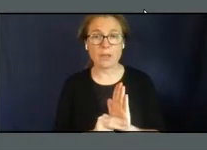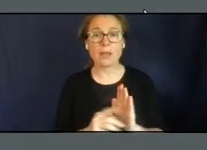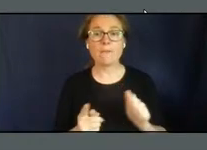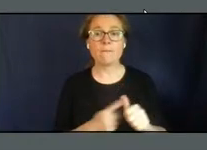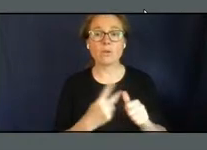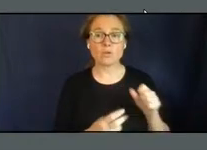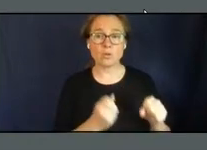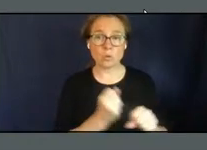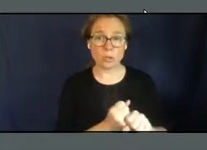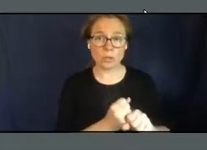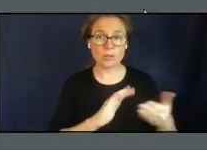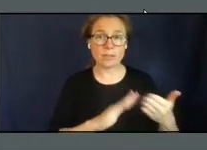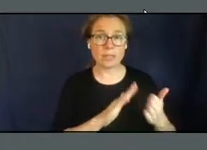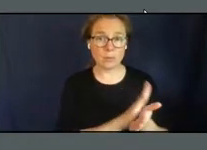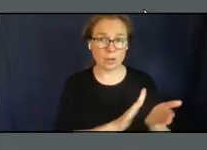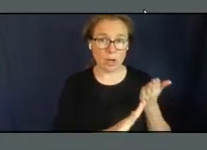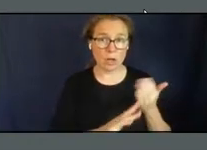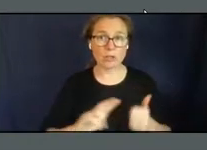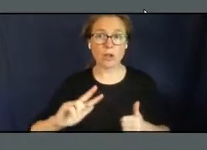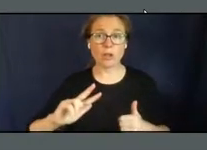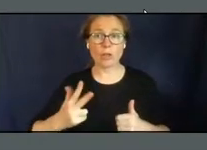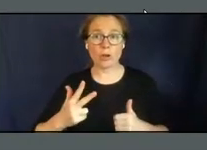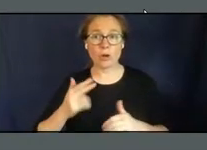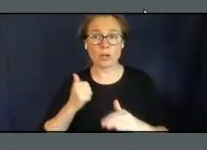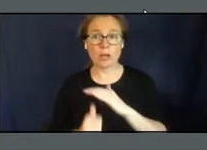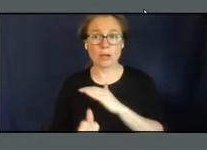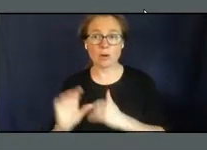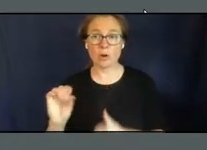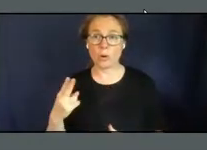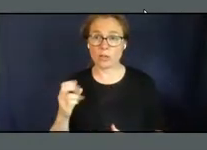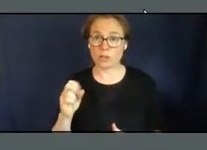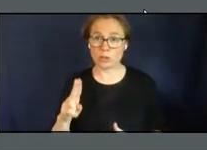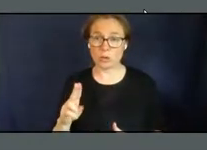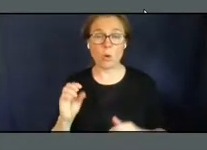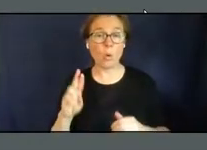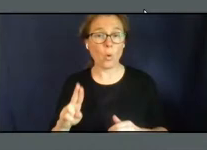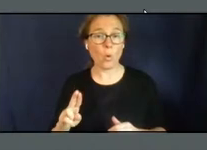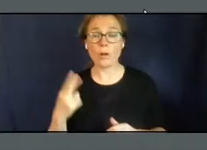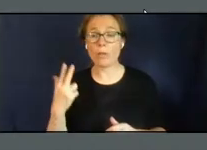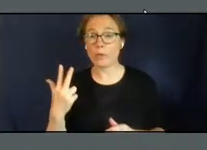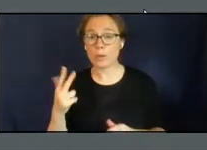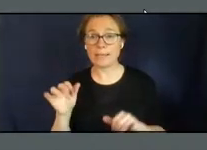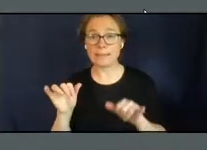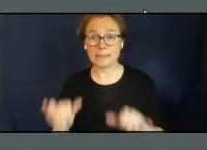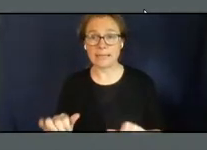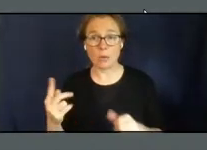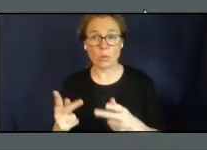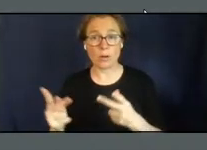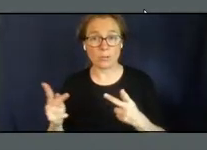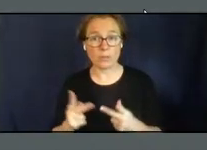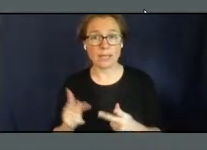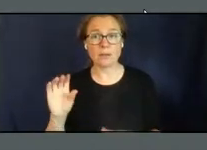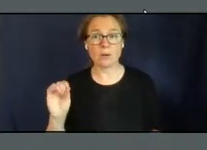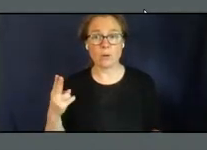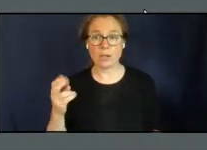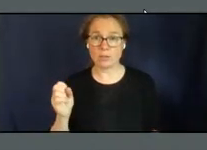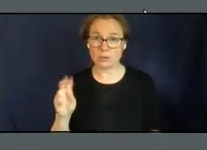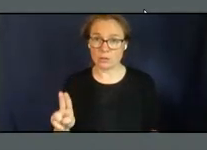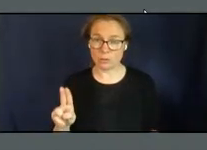college and do their third year with OHSU, or they can do all 3 years with OHSU. We know from that,